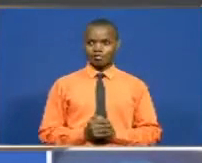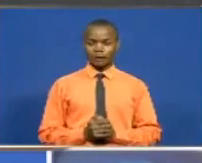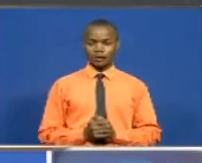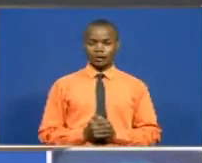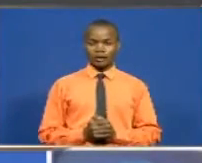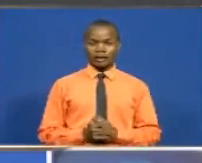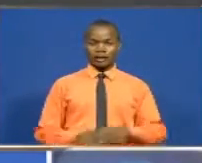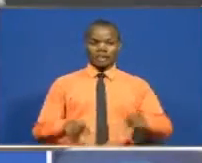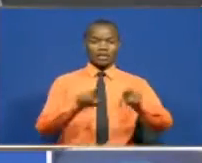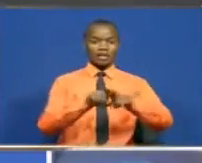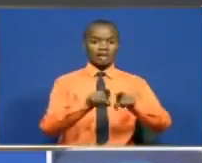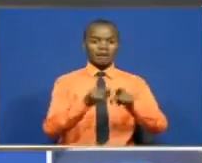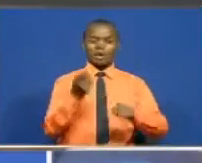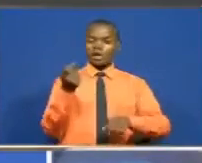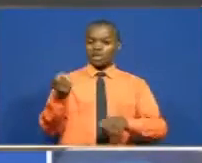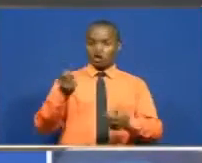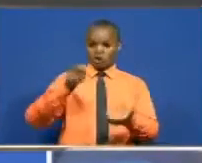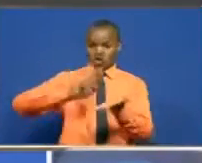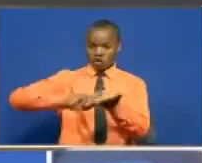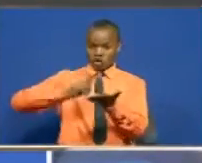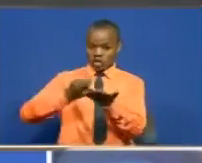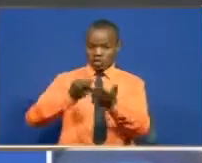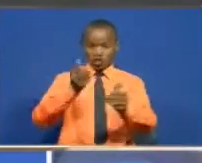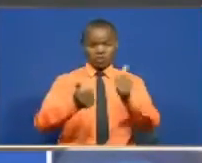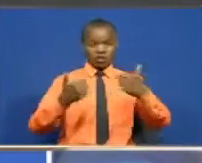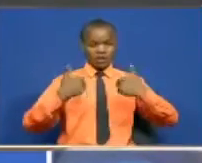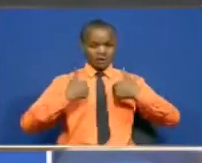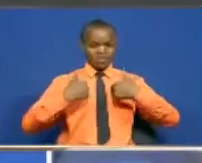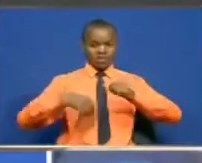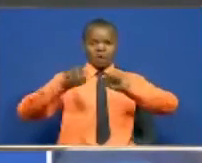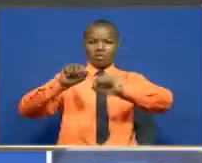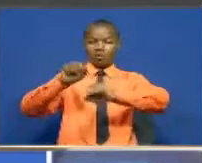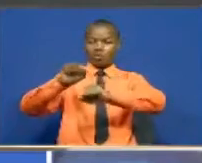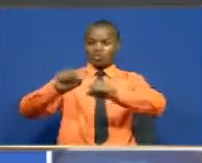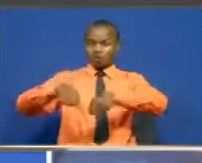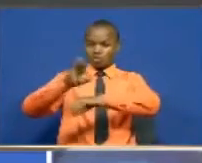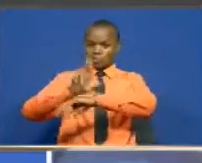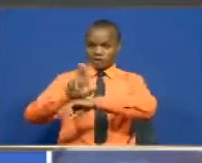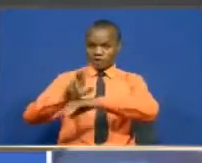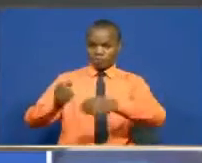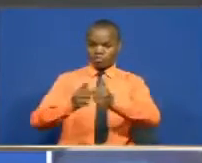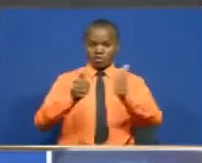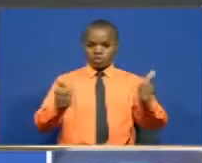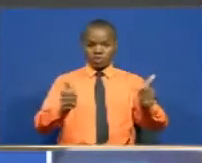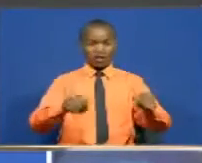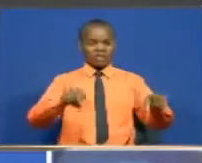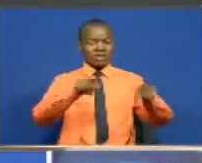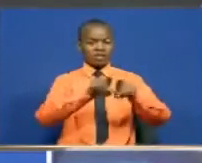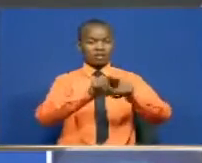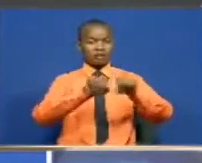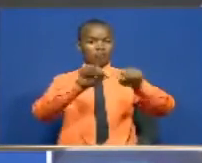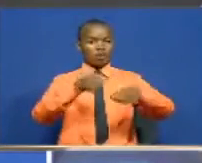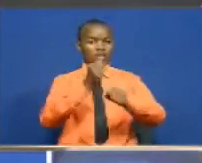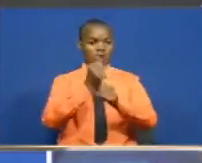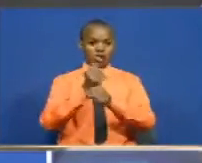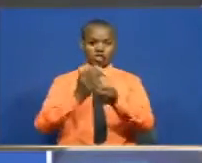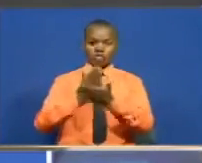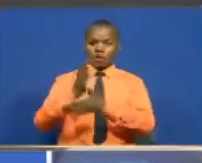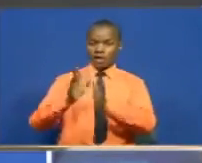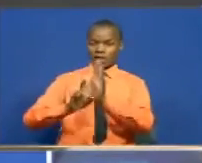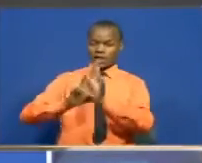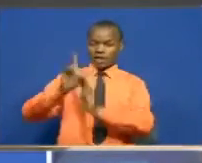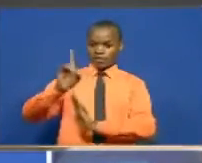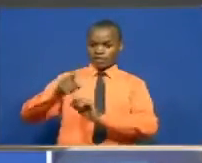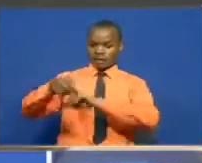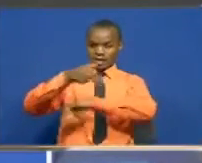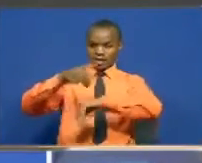These limited resources must be utilized strictly for the purpose of elevating our nation. They must